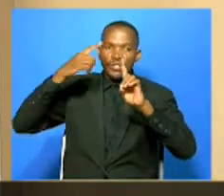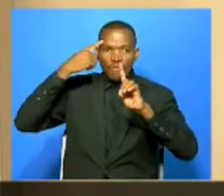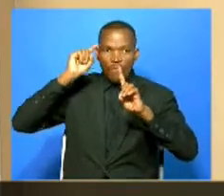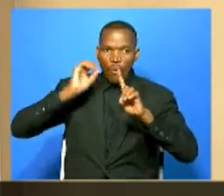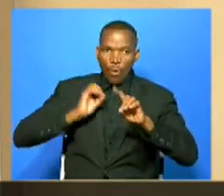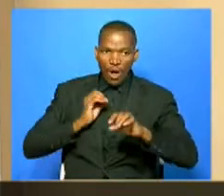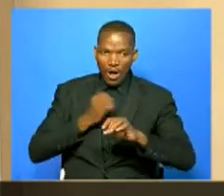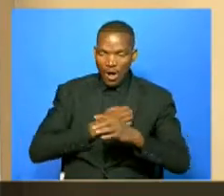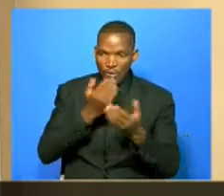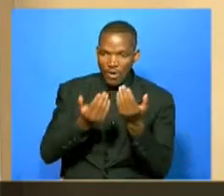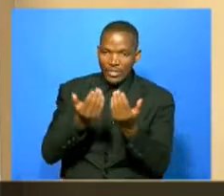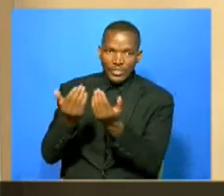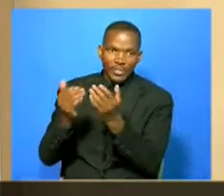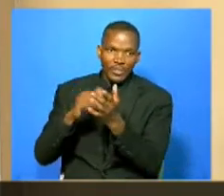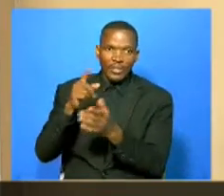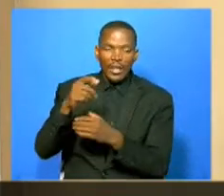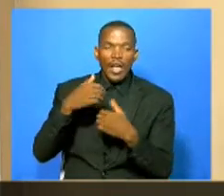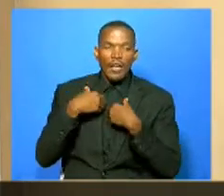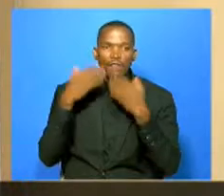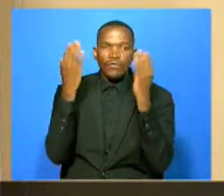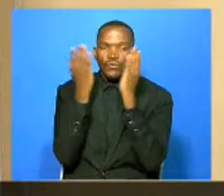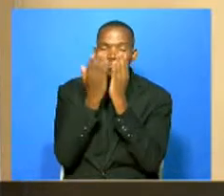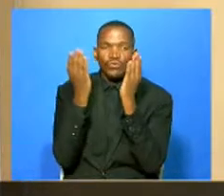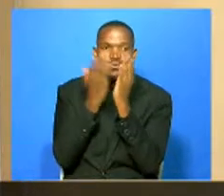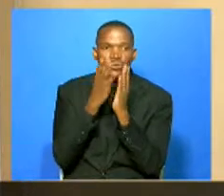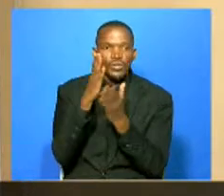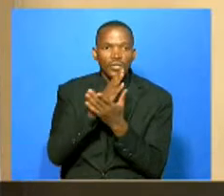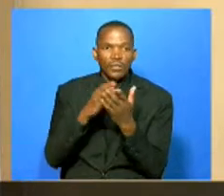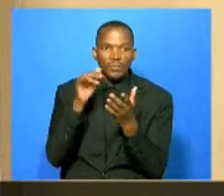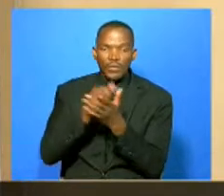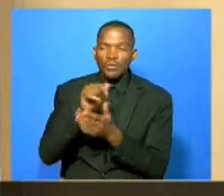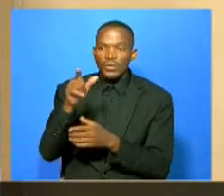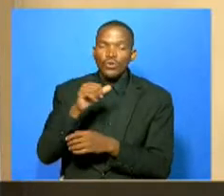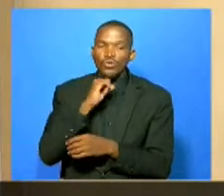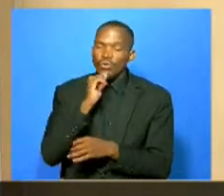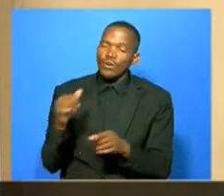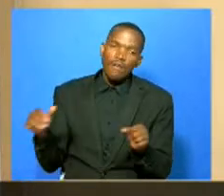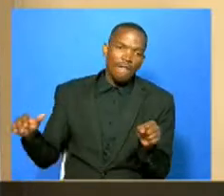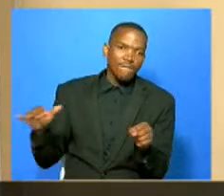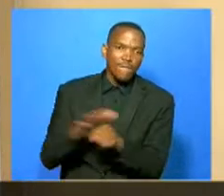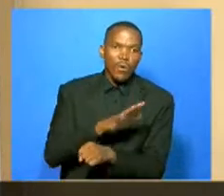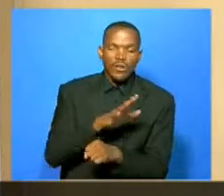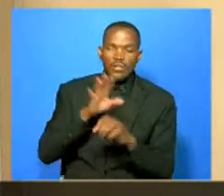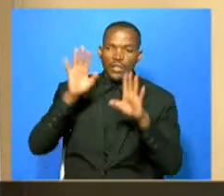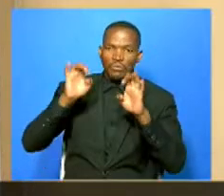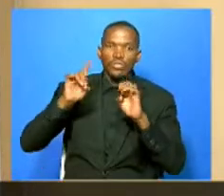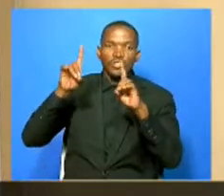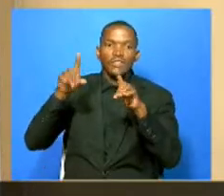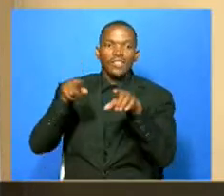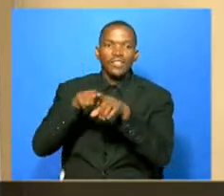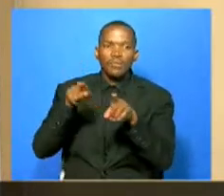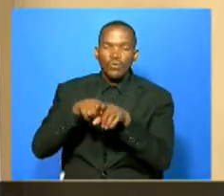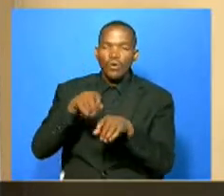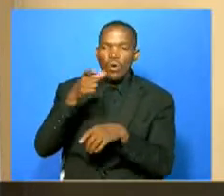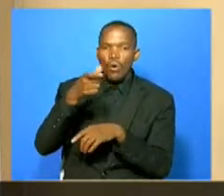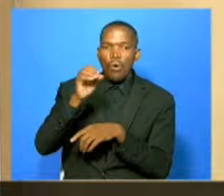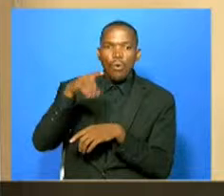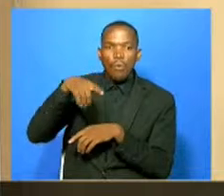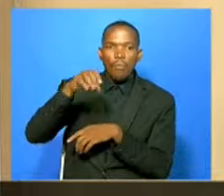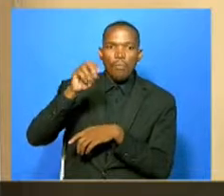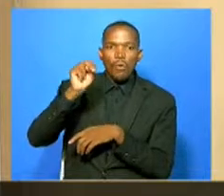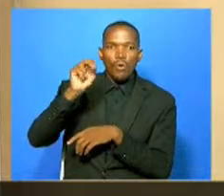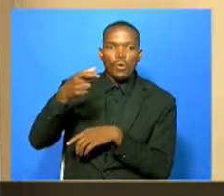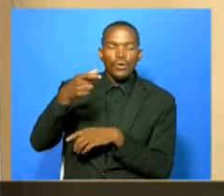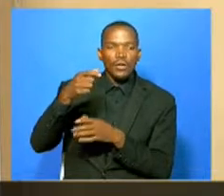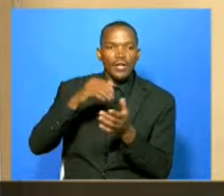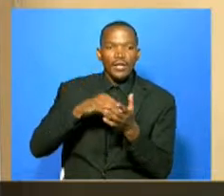rona re na le dikolo tse e leng gore dintsi di le di se fully fleshed jaaka sekolo se tshwana le sa ko gopong. Re